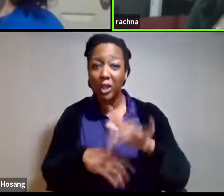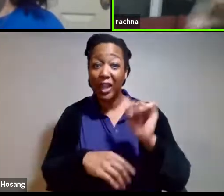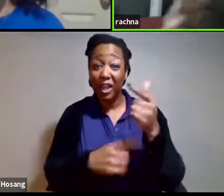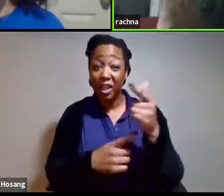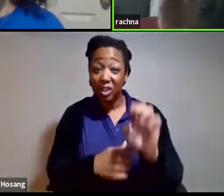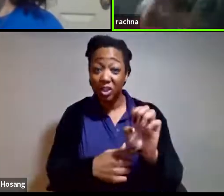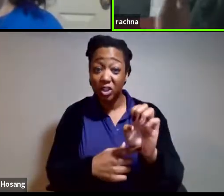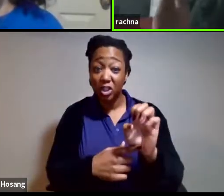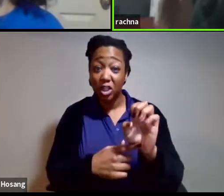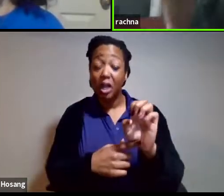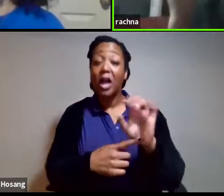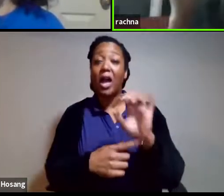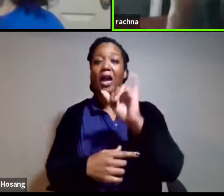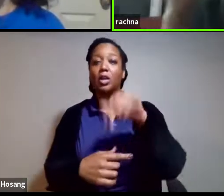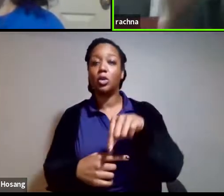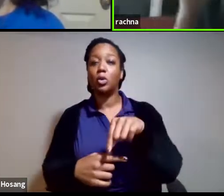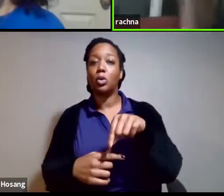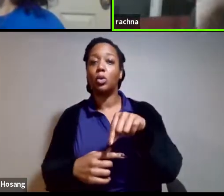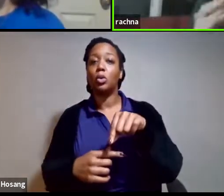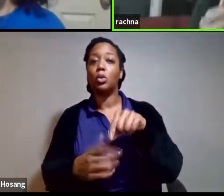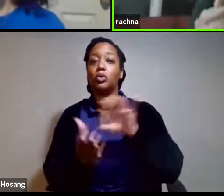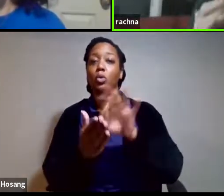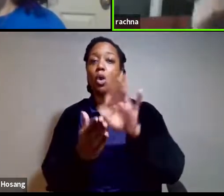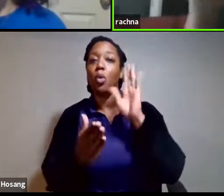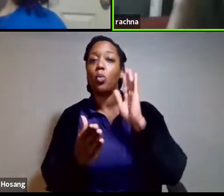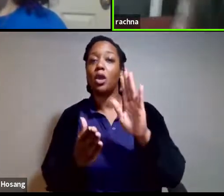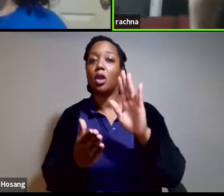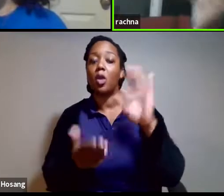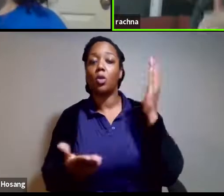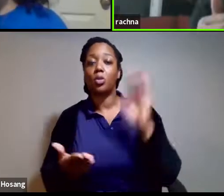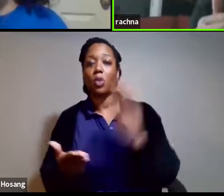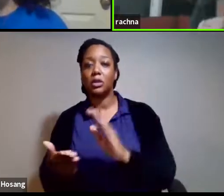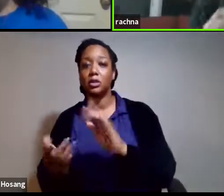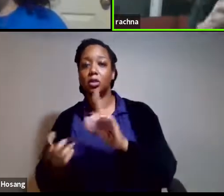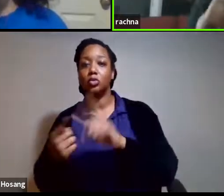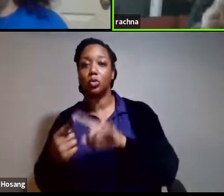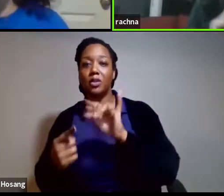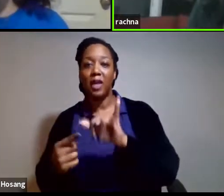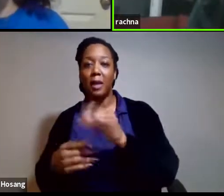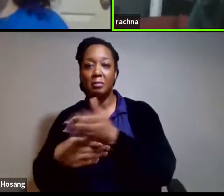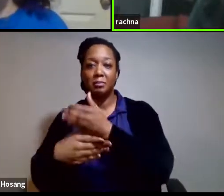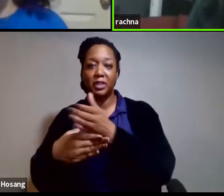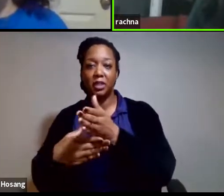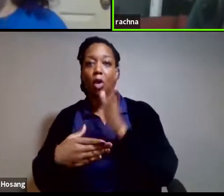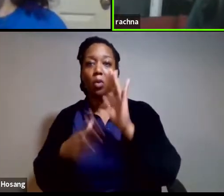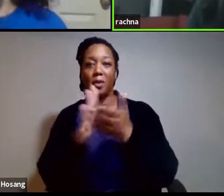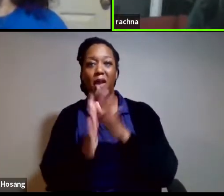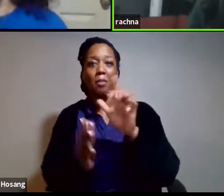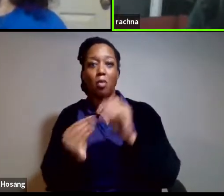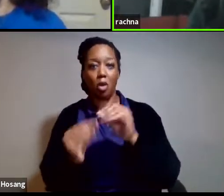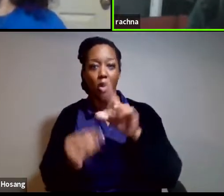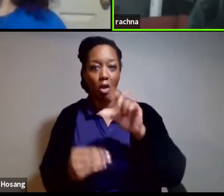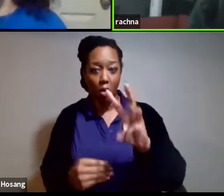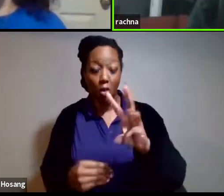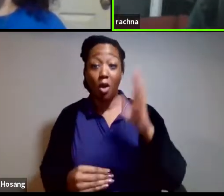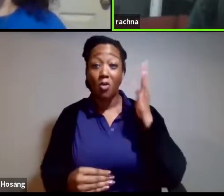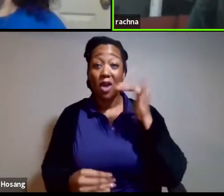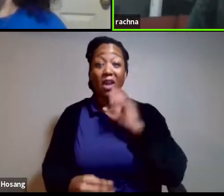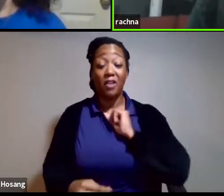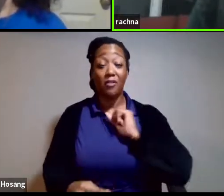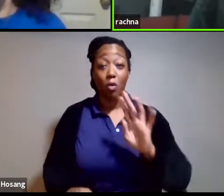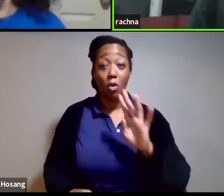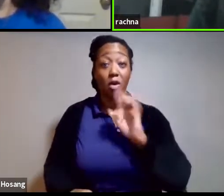their IQ score will regress to the mean, which means it'll get lower. Because at age 4, 5, and 6, we're looking at more